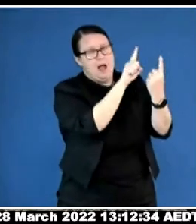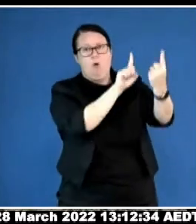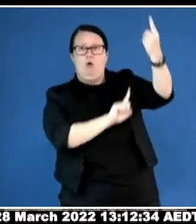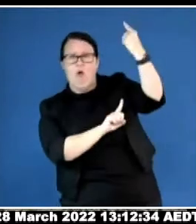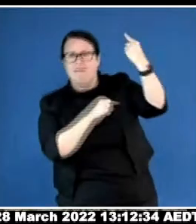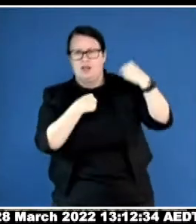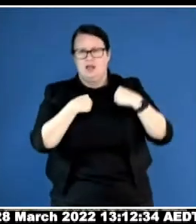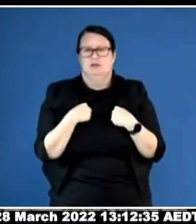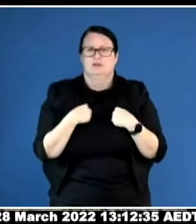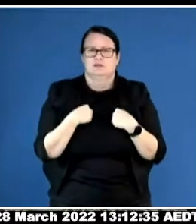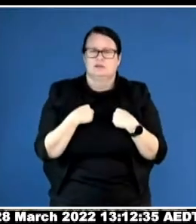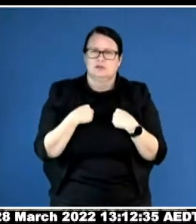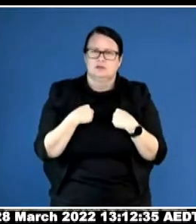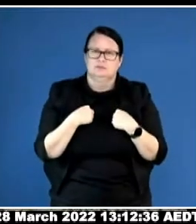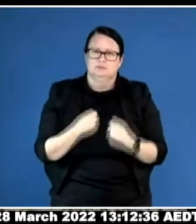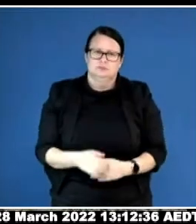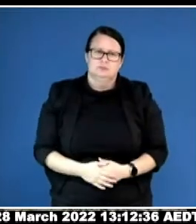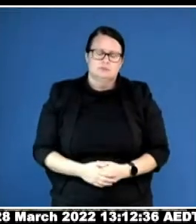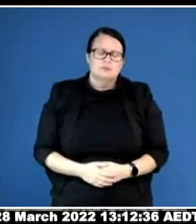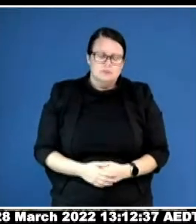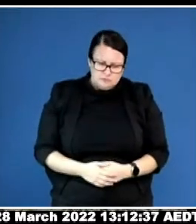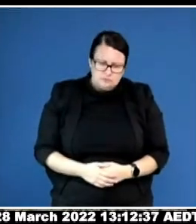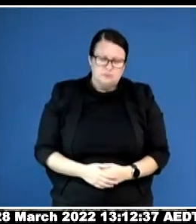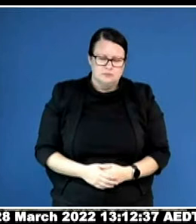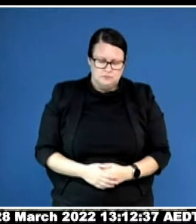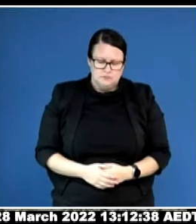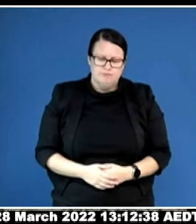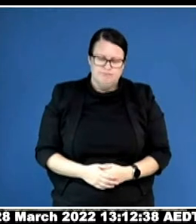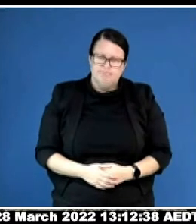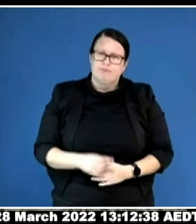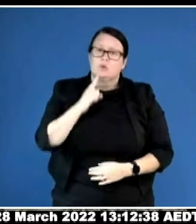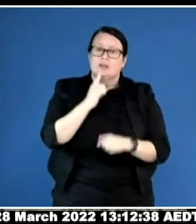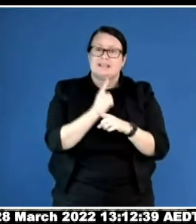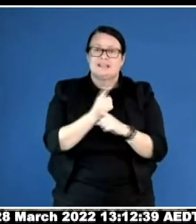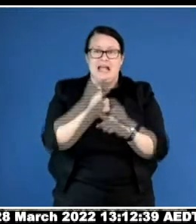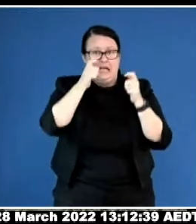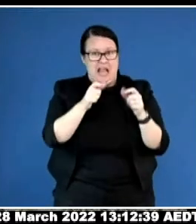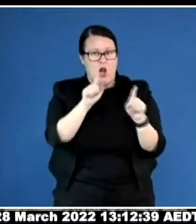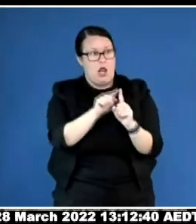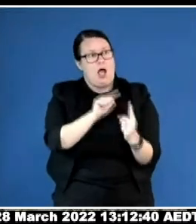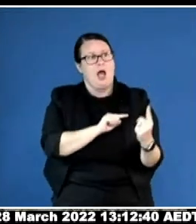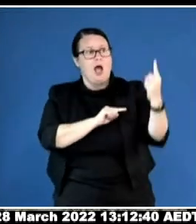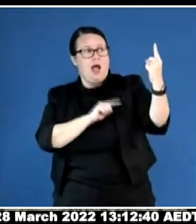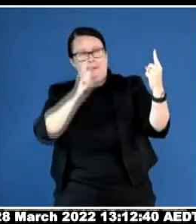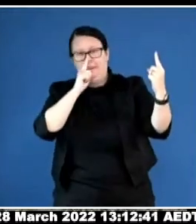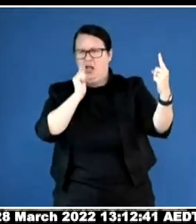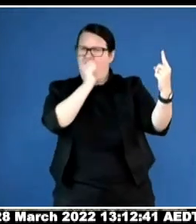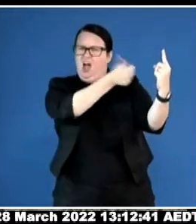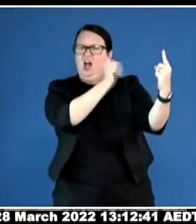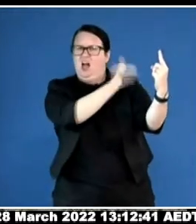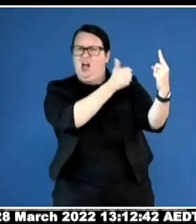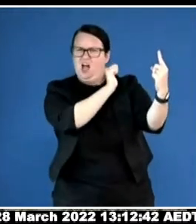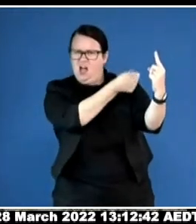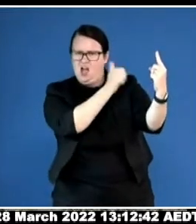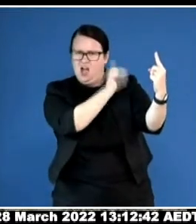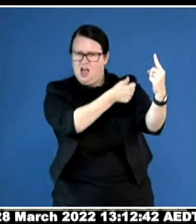that situation. You've said when carers are put on pedestals in this way, it allows the abuse to